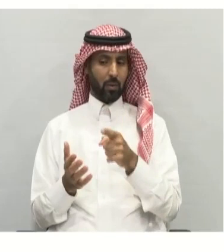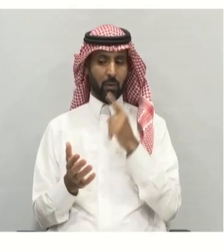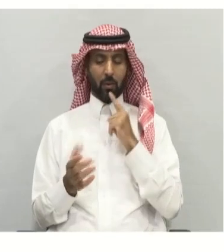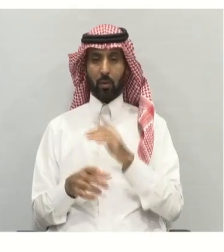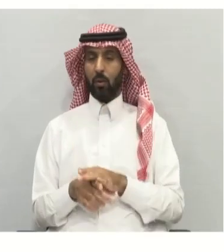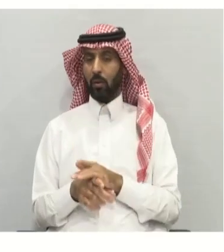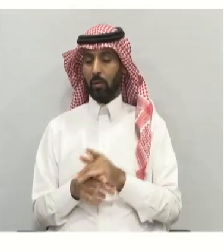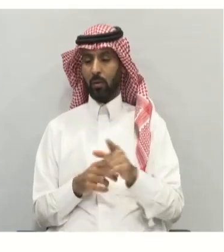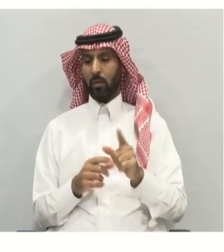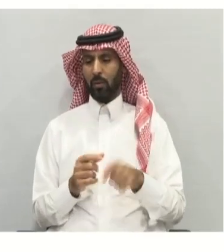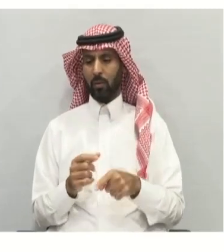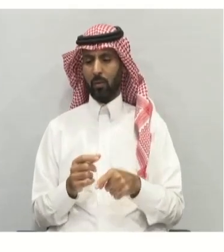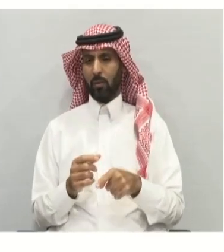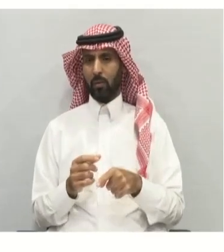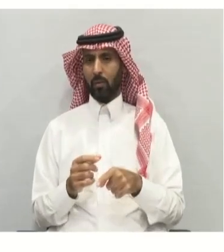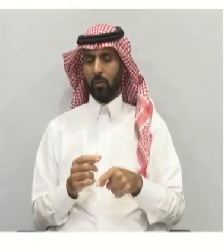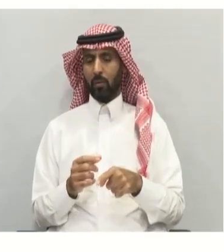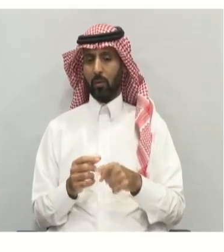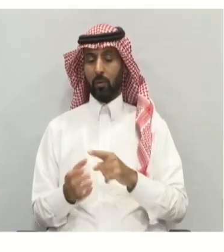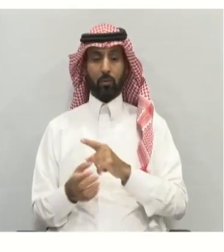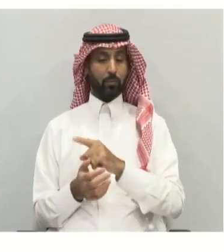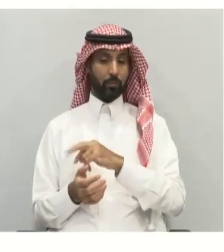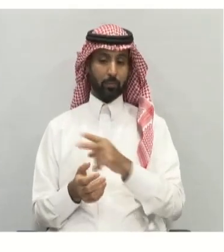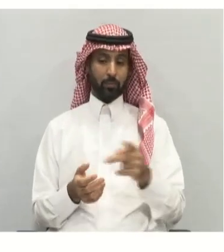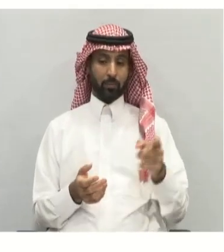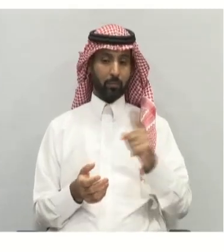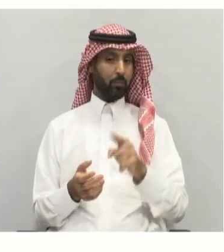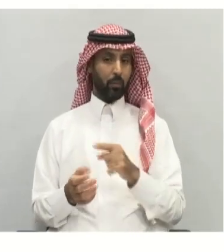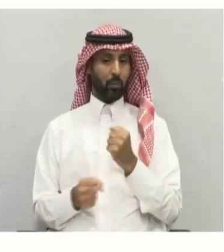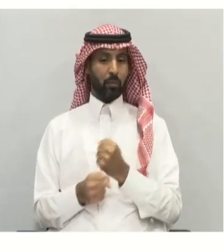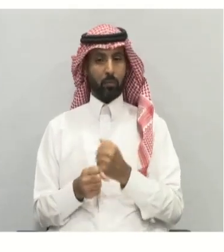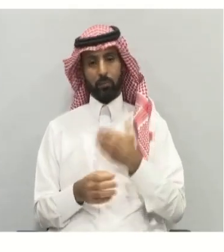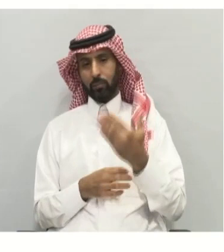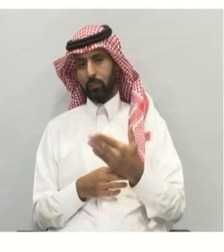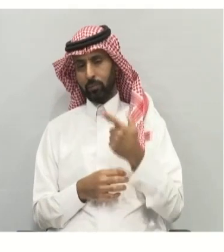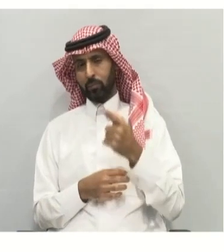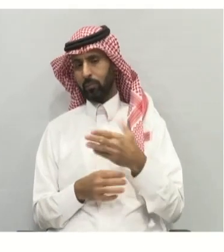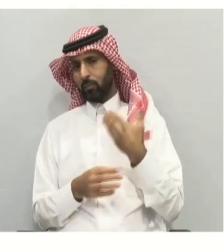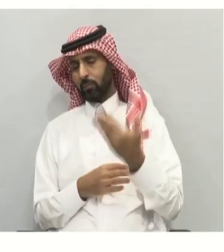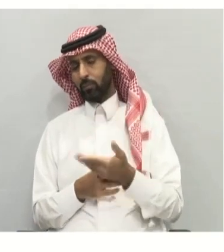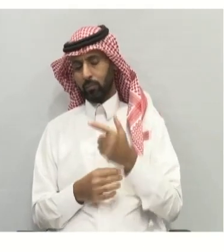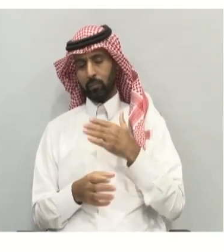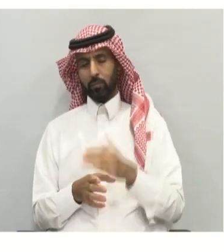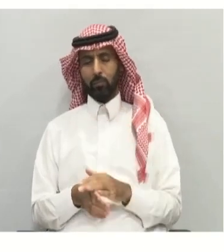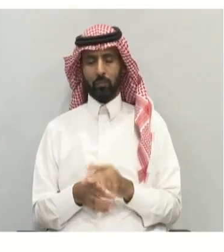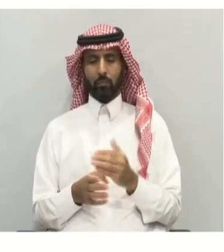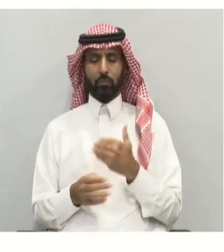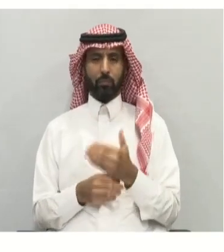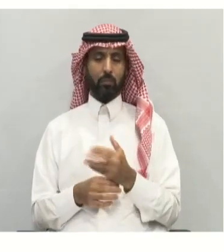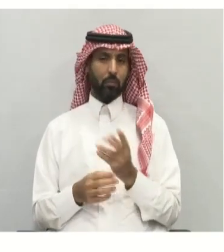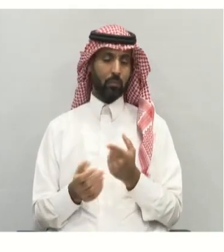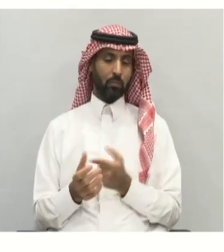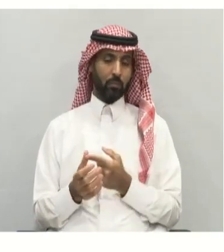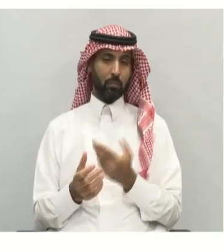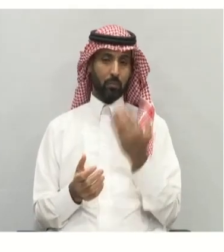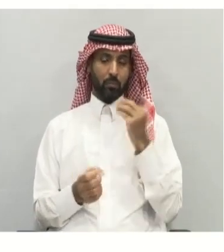Day. And also other question like, what are you going to do on the National Day? And as you, as